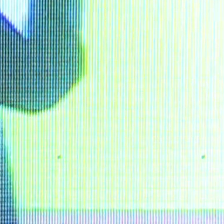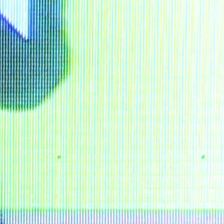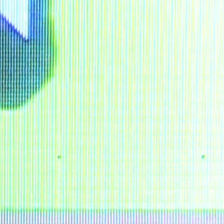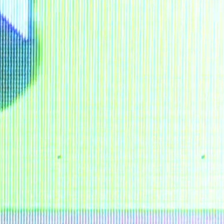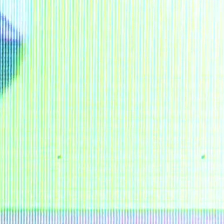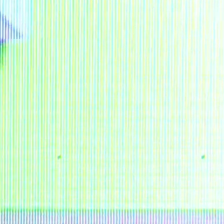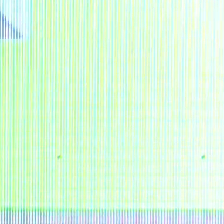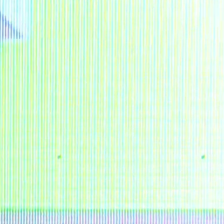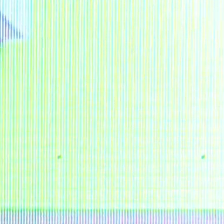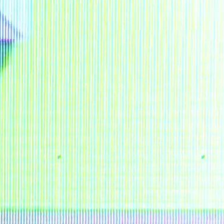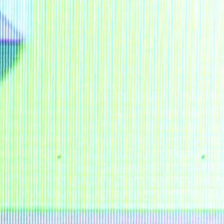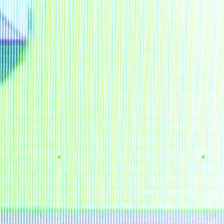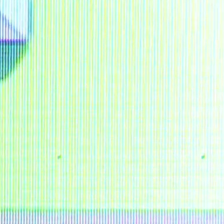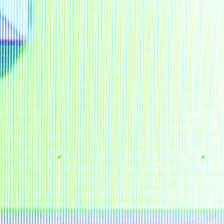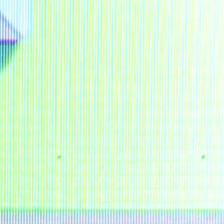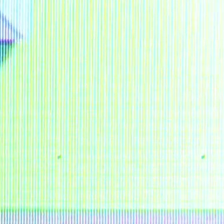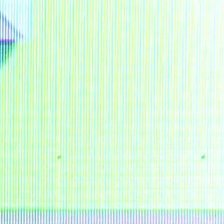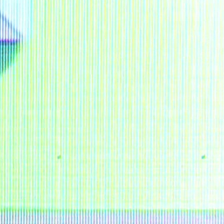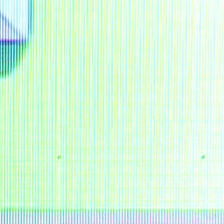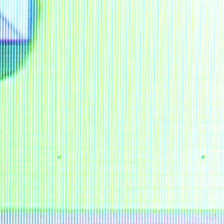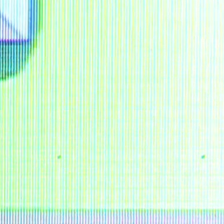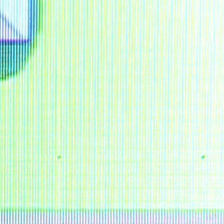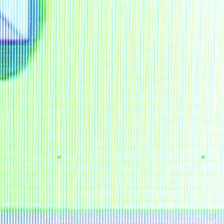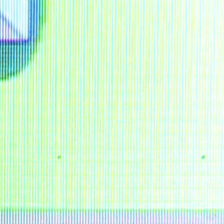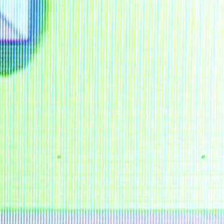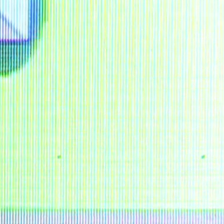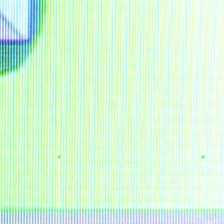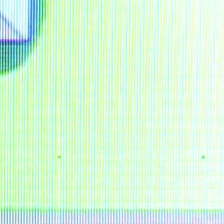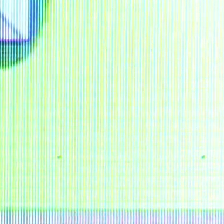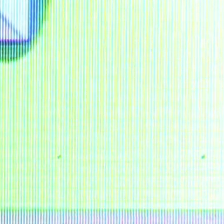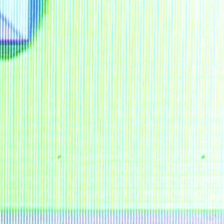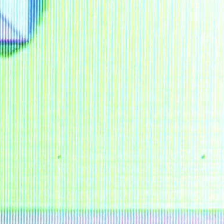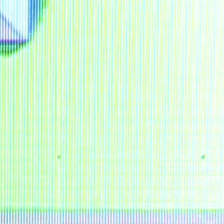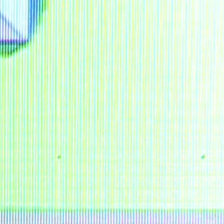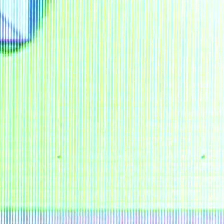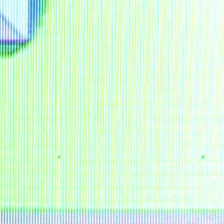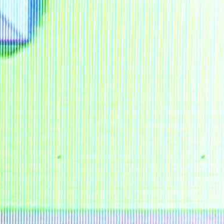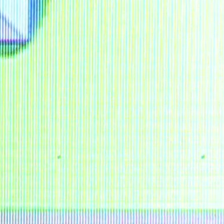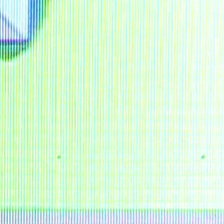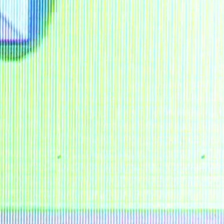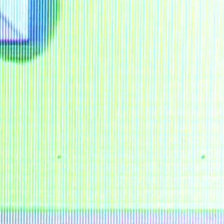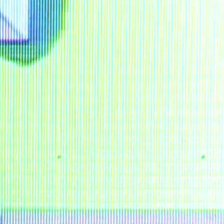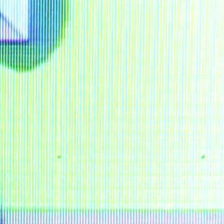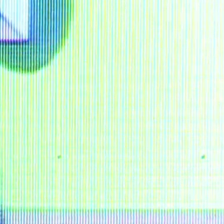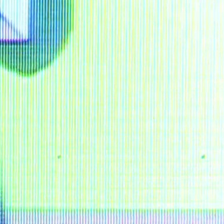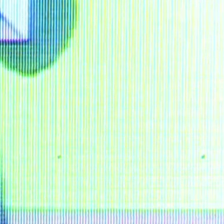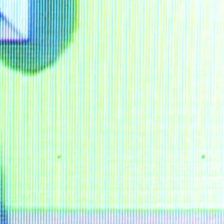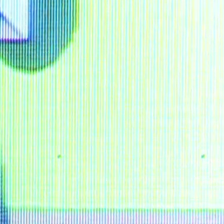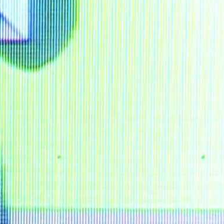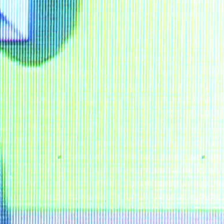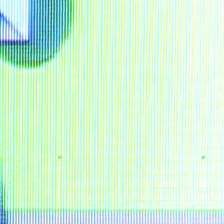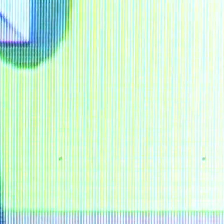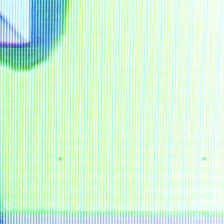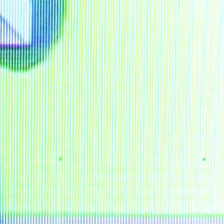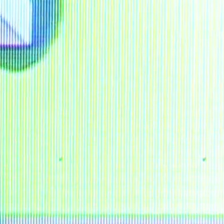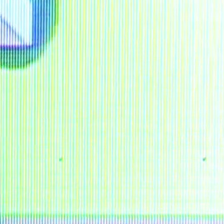Ladies and gentlemen, this ceremony is held in Delhi every year, and I make the politicians listen to the really amazing Indians.